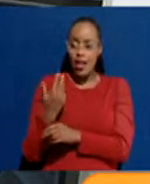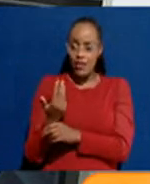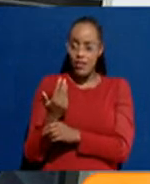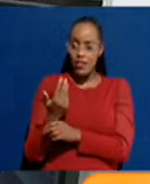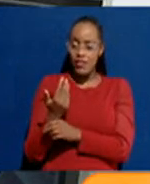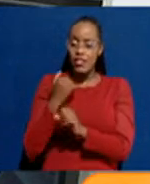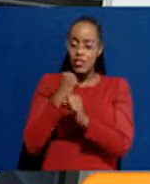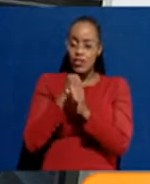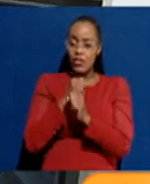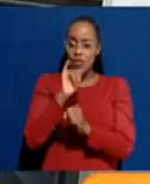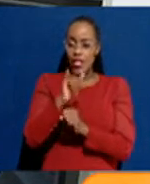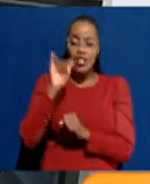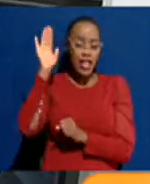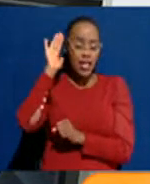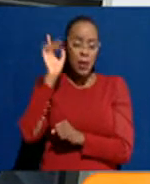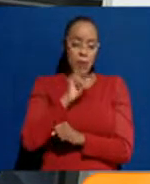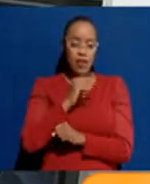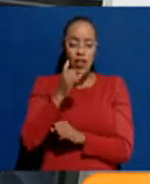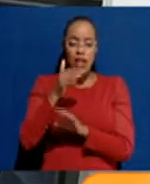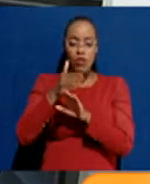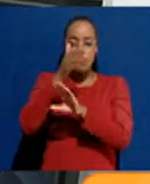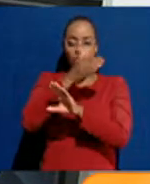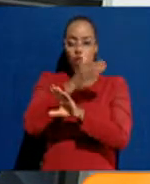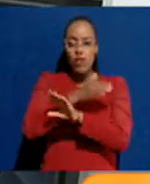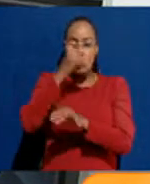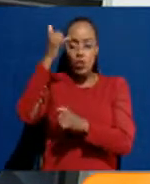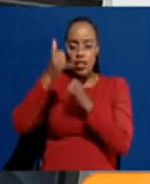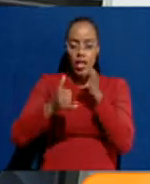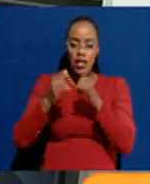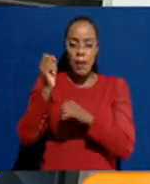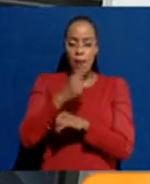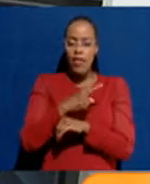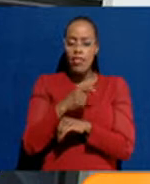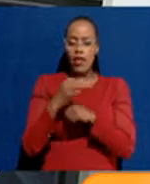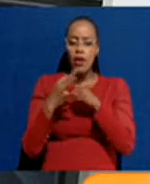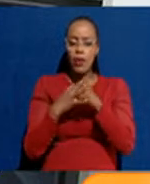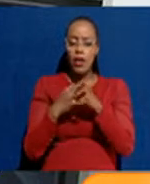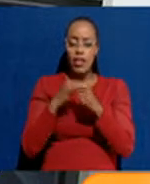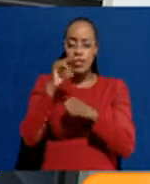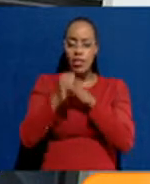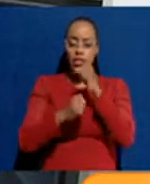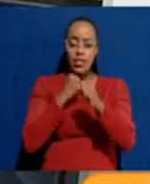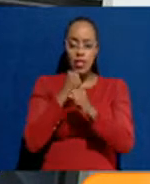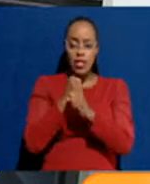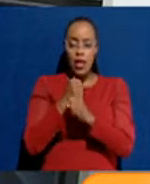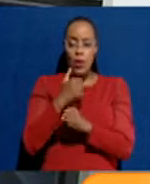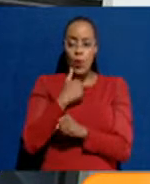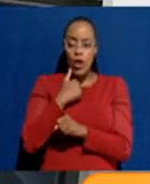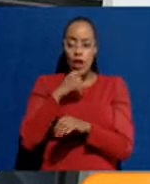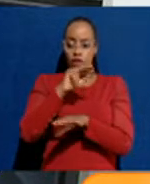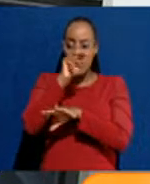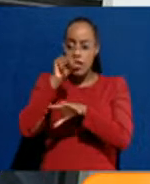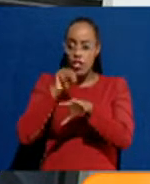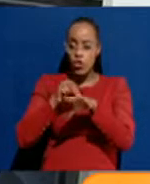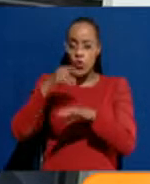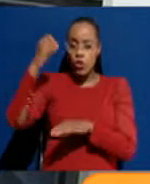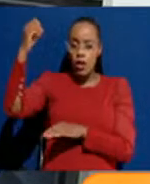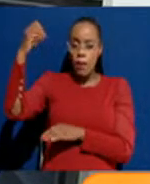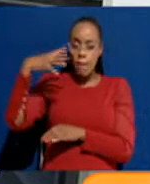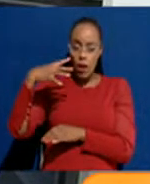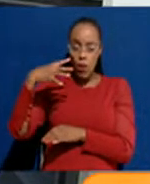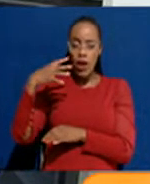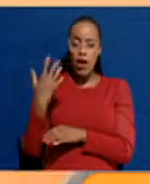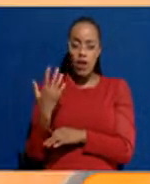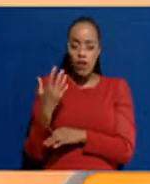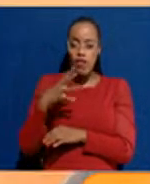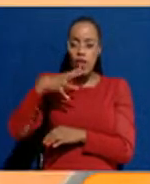to play in this fight. I hear you. But let me take you back to towards the end of August this year. There was national power outage,